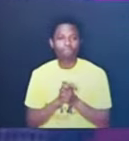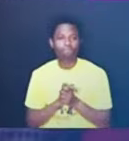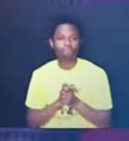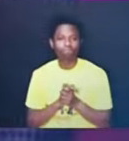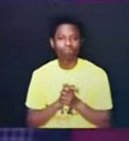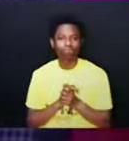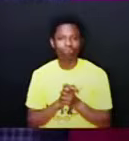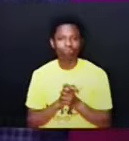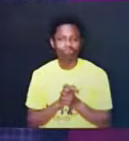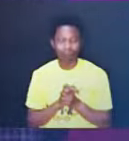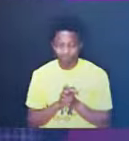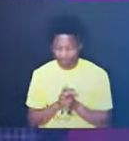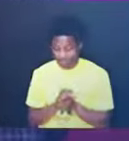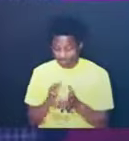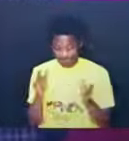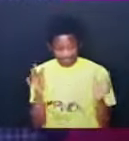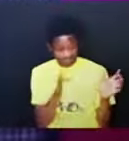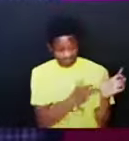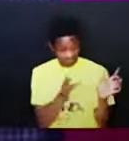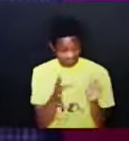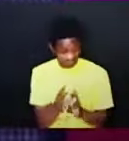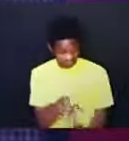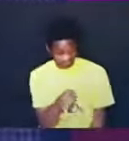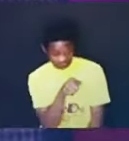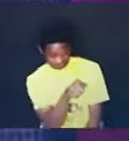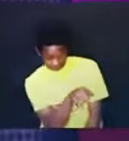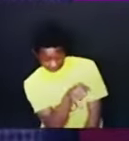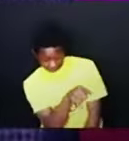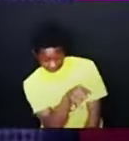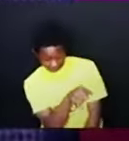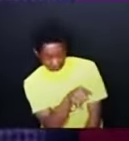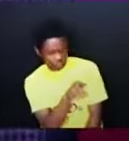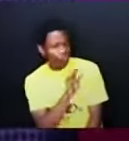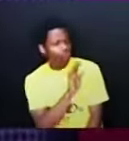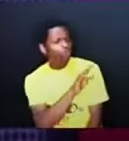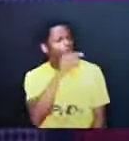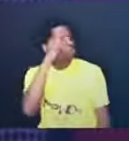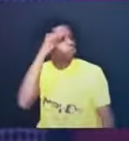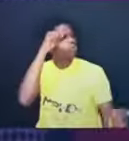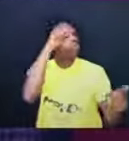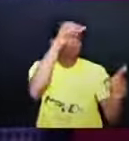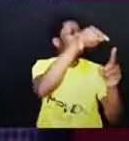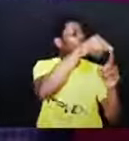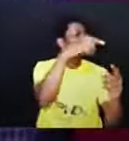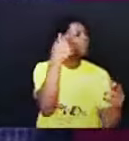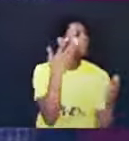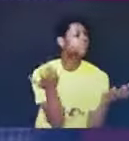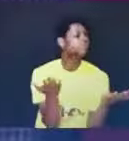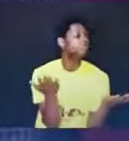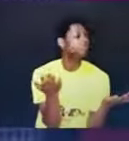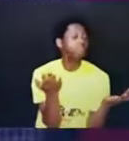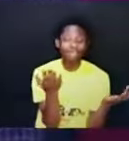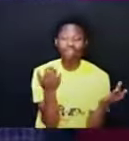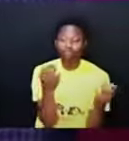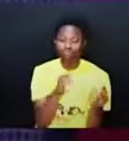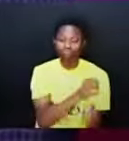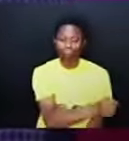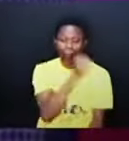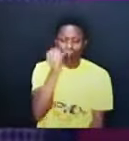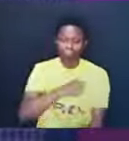Jesus' ultimate goal was to establish a new community on earth in place of